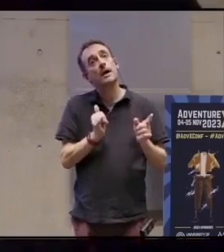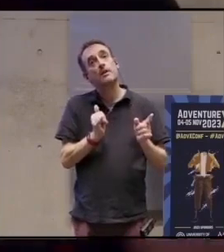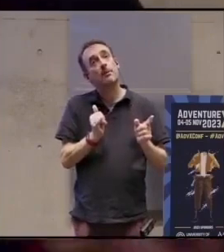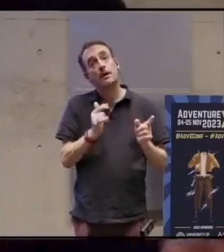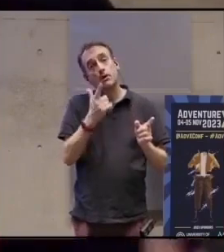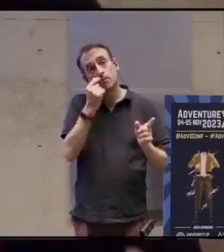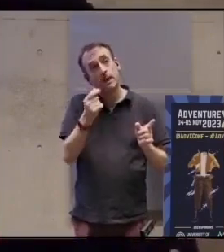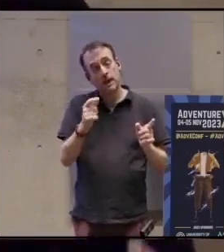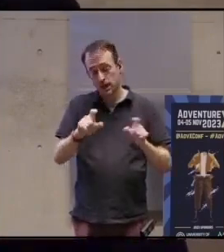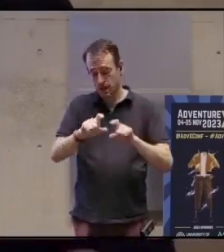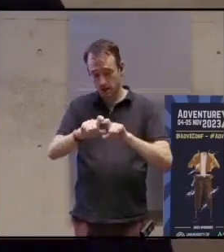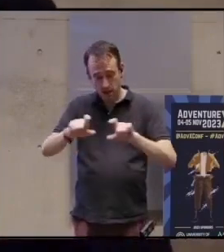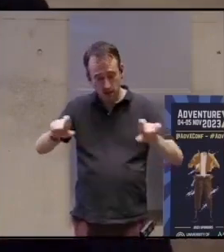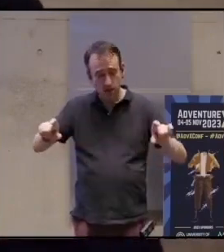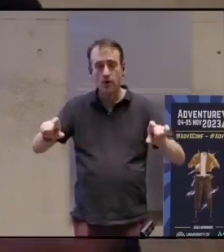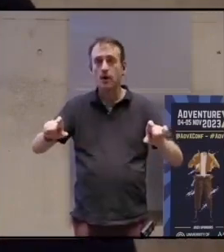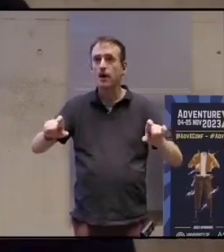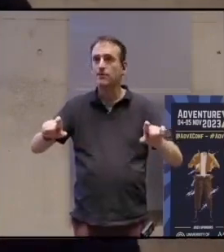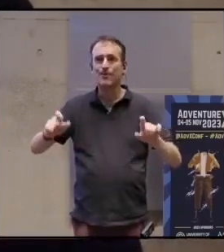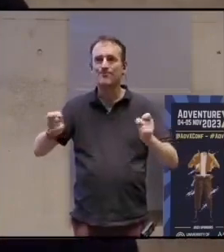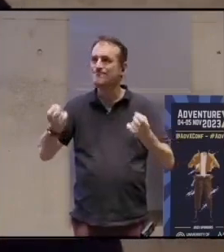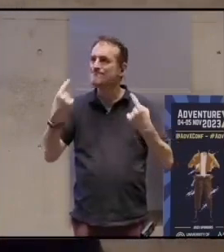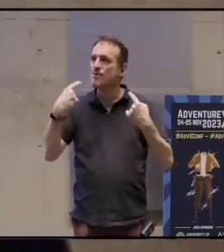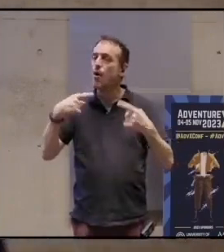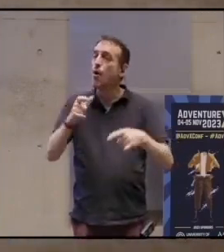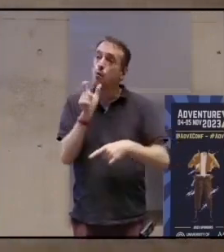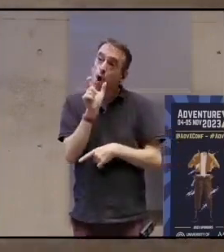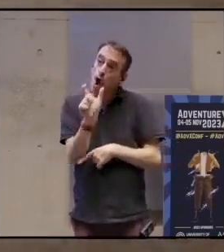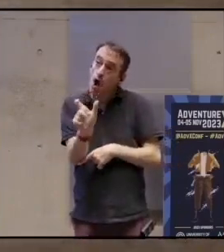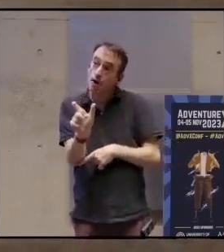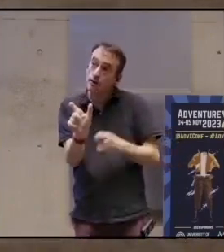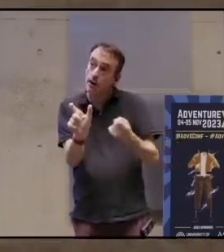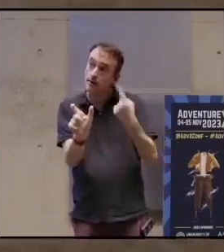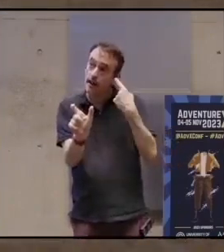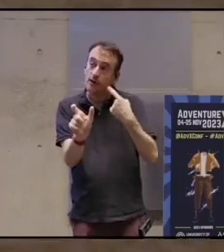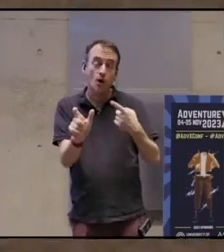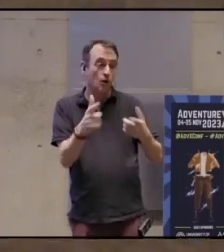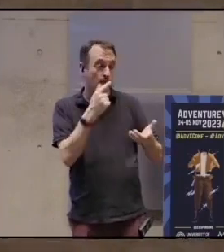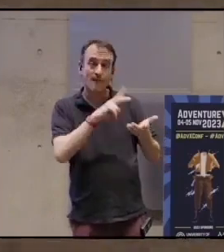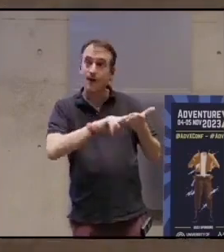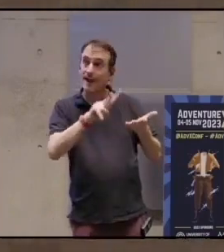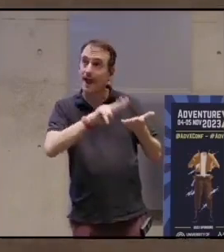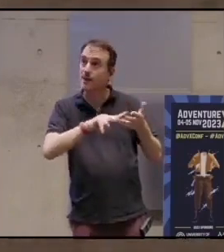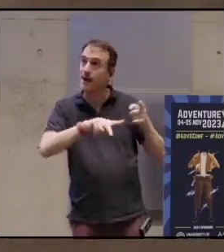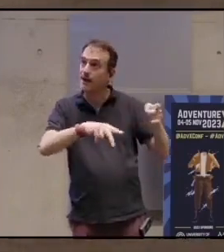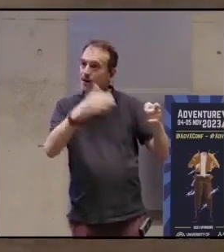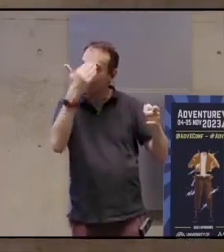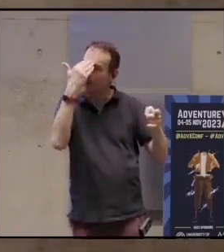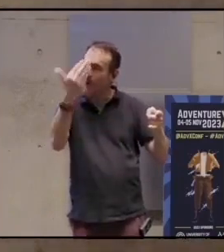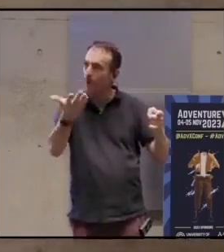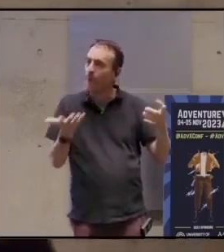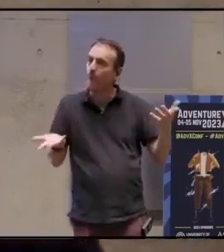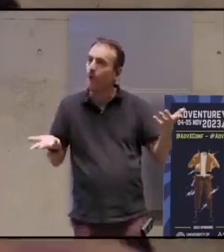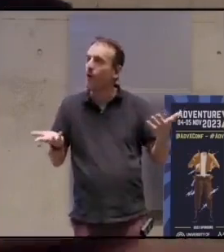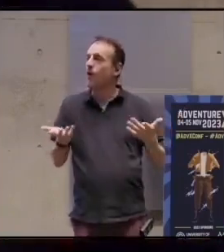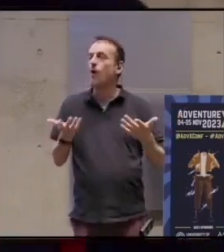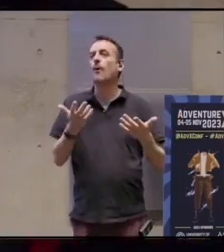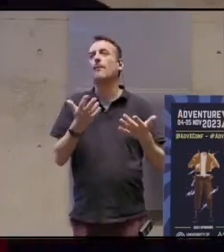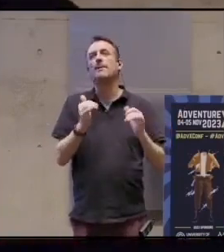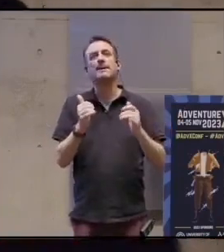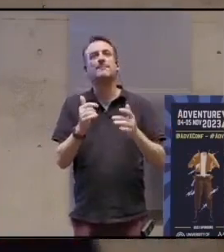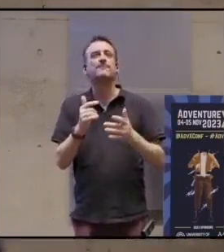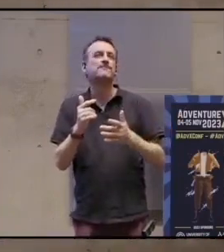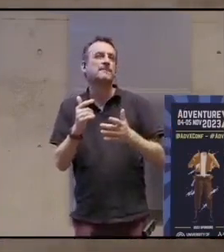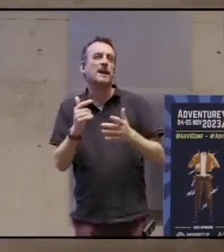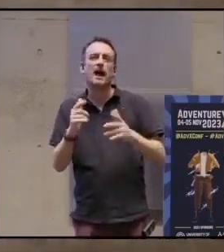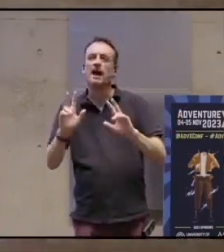line is about or what it means. Maybe there's a word of vocabulary or jargon that they're not familiar with, or an idiom that's less familiar,